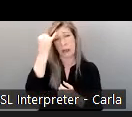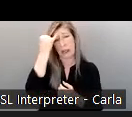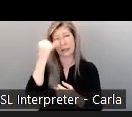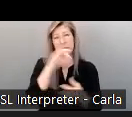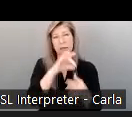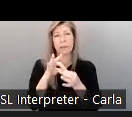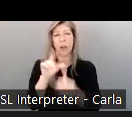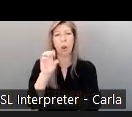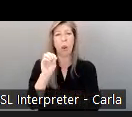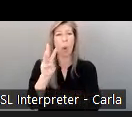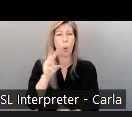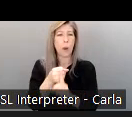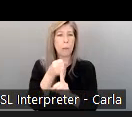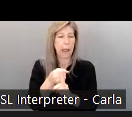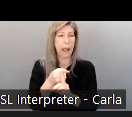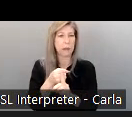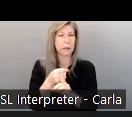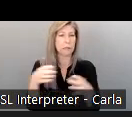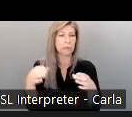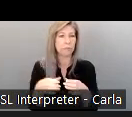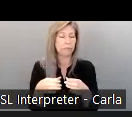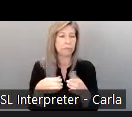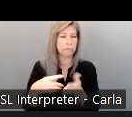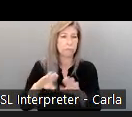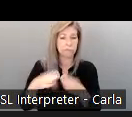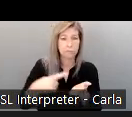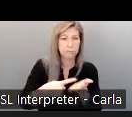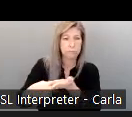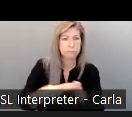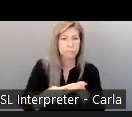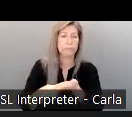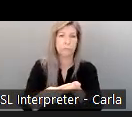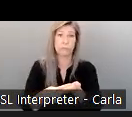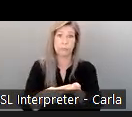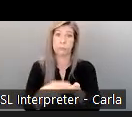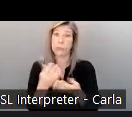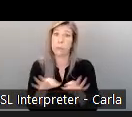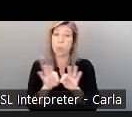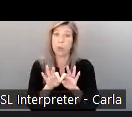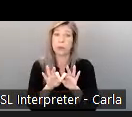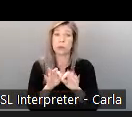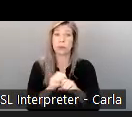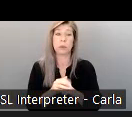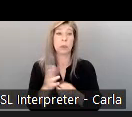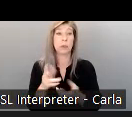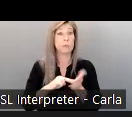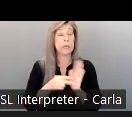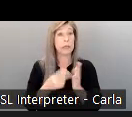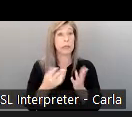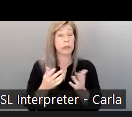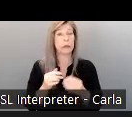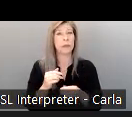important meso approach to care. And that's the understanding that if we're